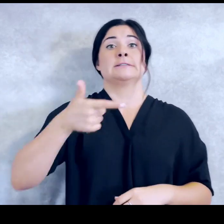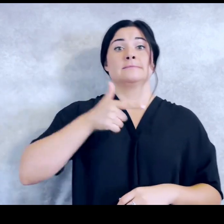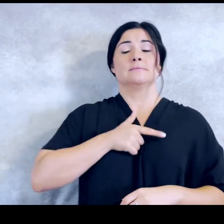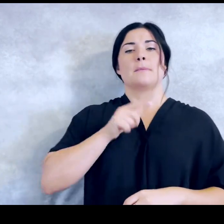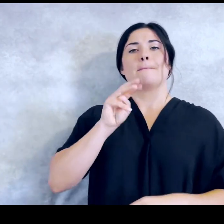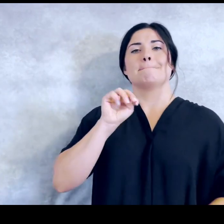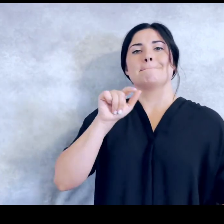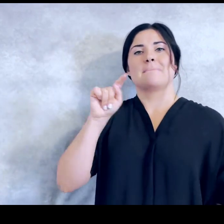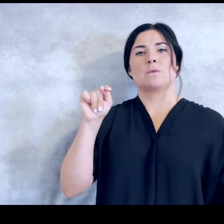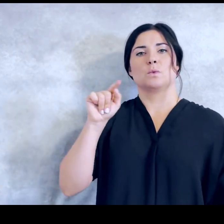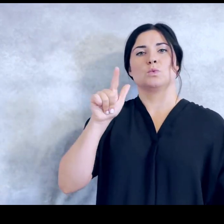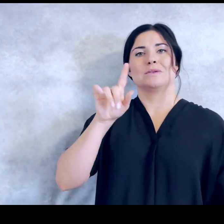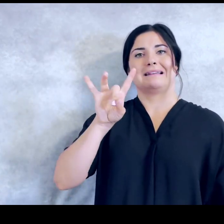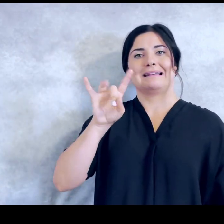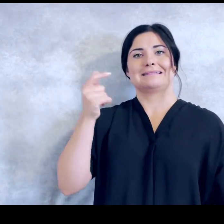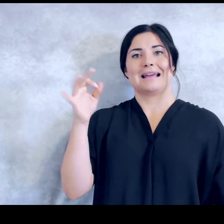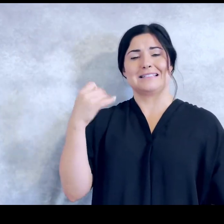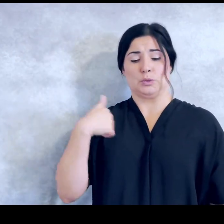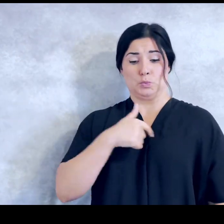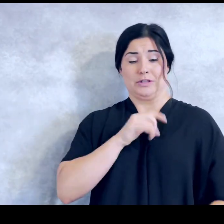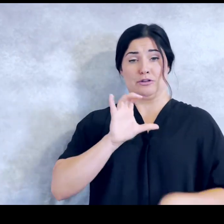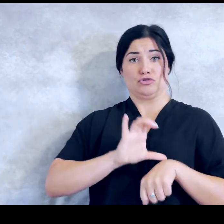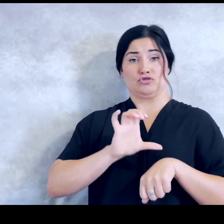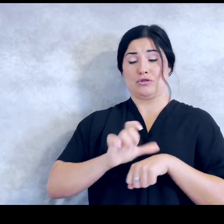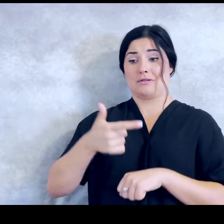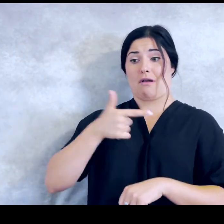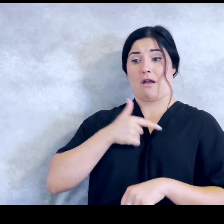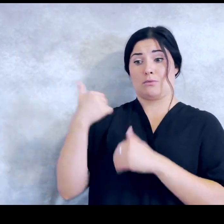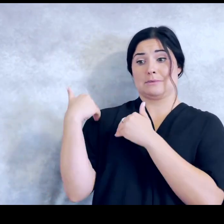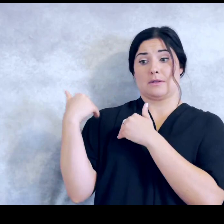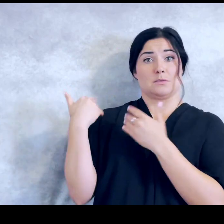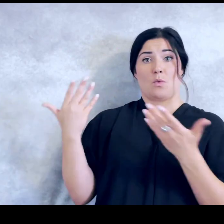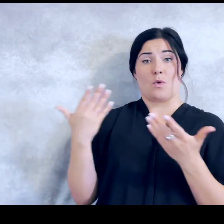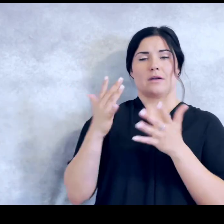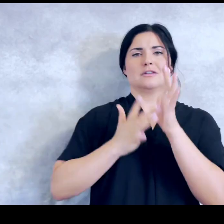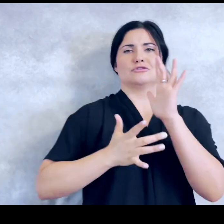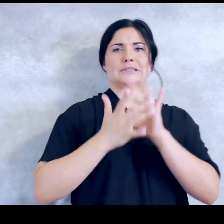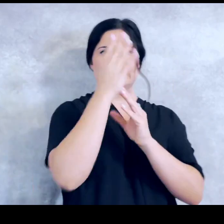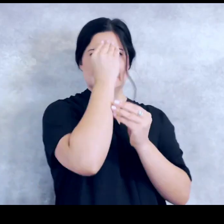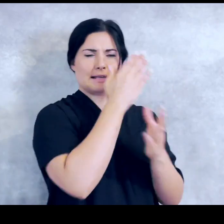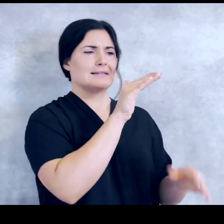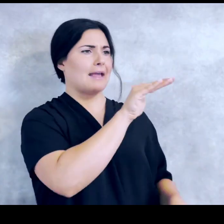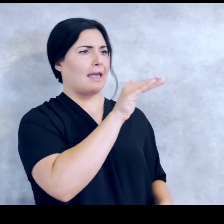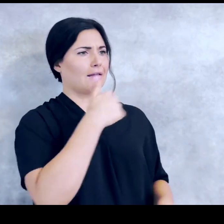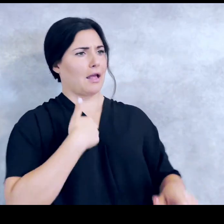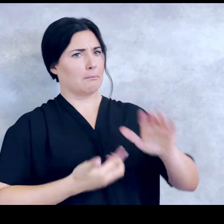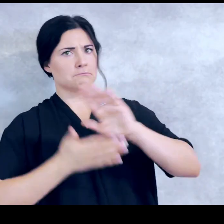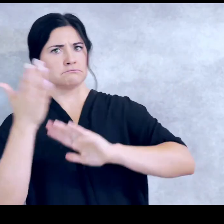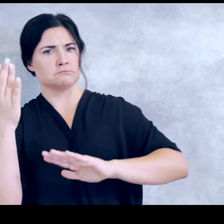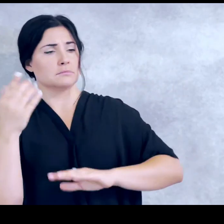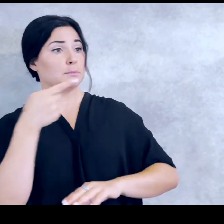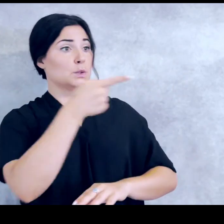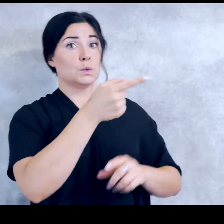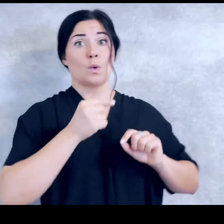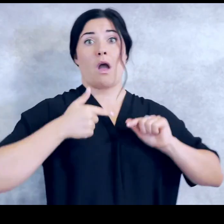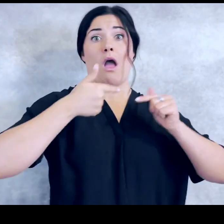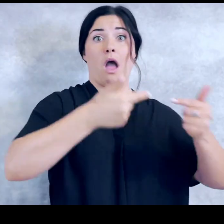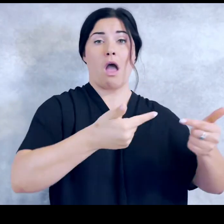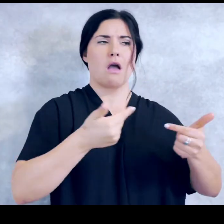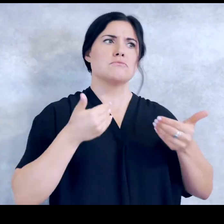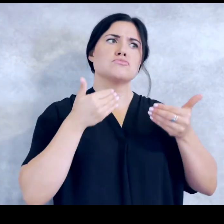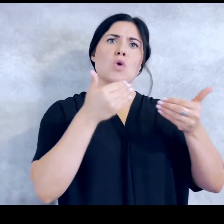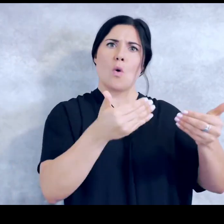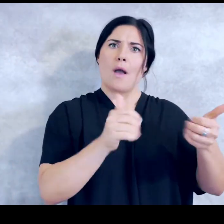for the church. In Matthew 28:19, Jesus is telling them, even before he goes away, he says, go and